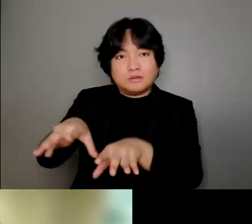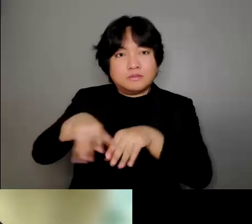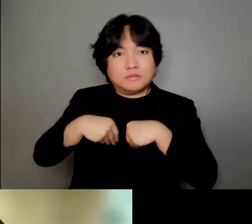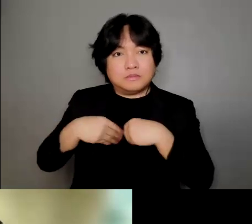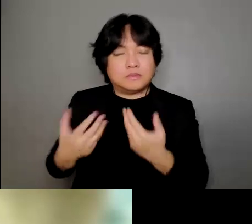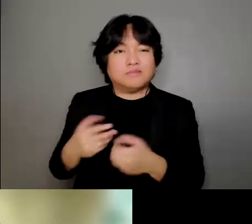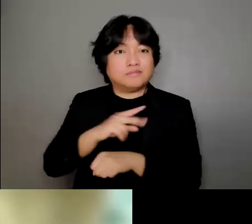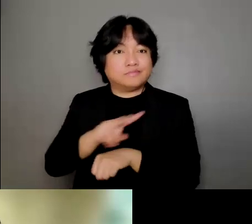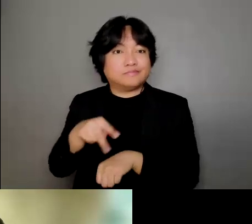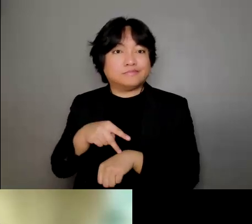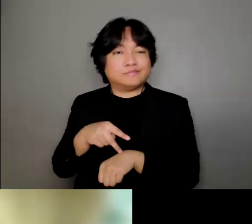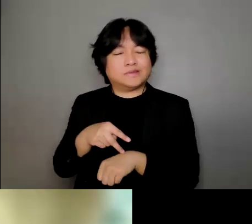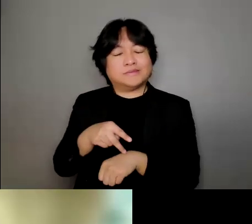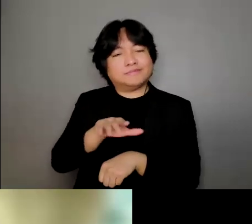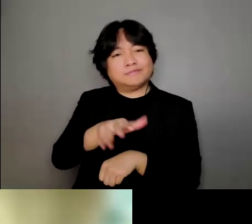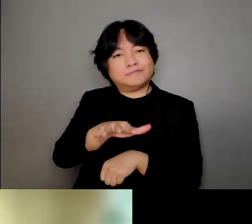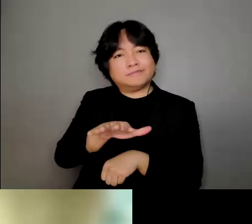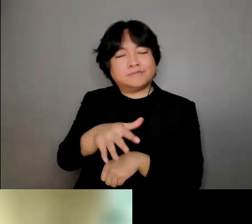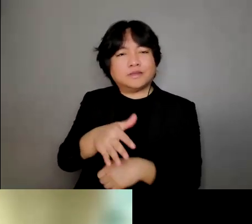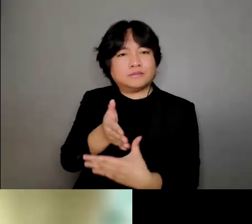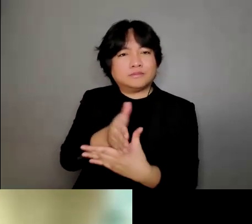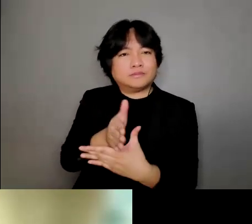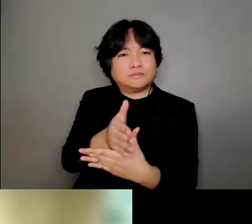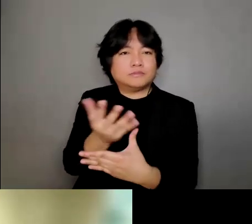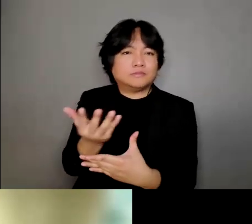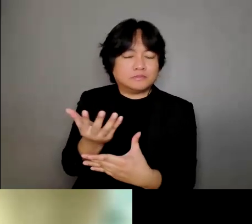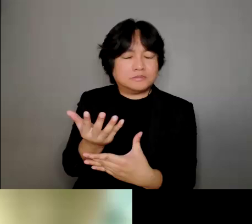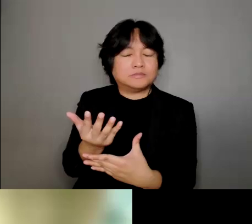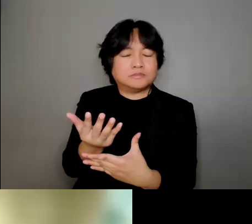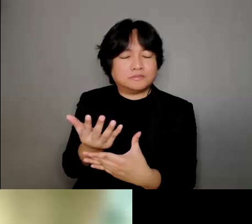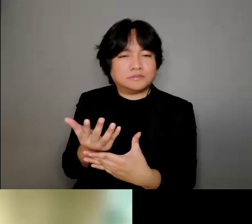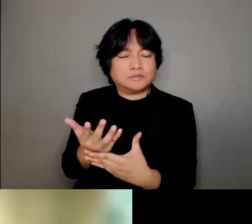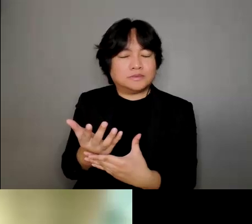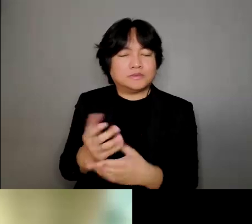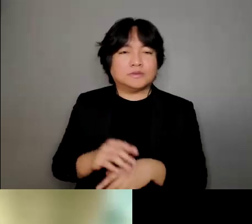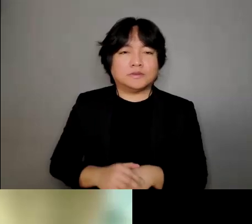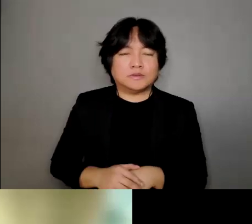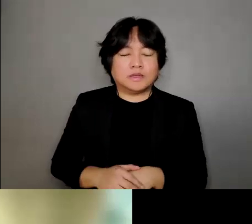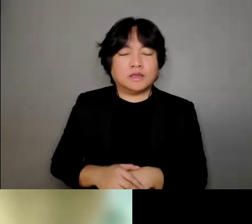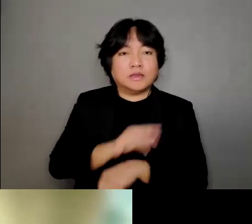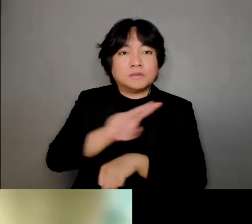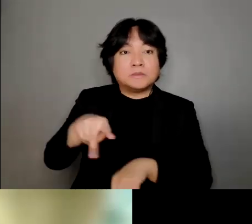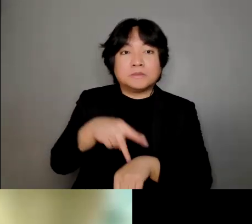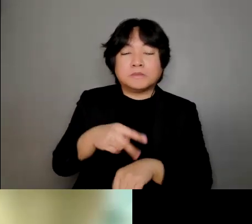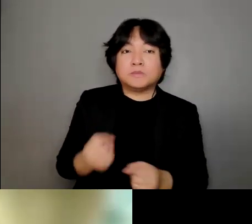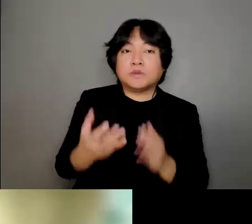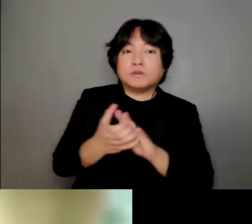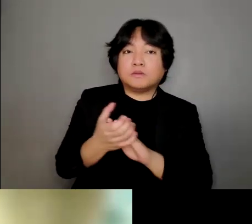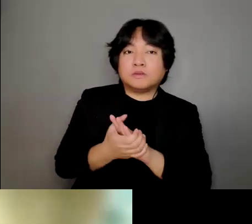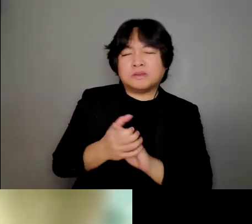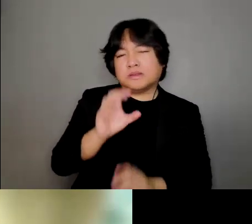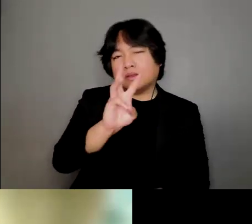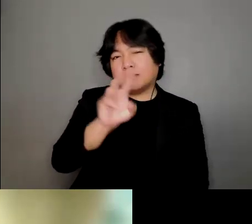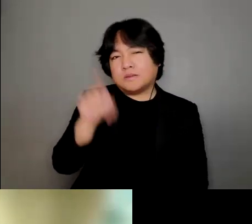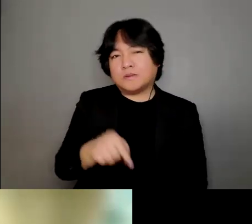usually nasa gitna siya, second quartile, around upper middle. At yung scores natin usually around 6 out of 10 or